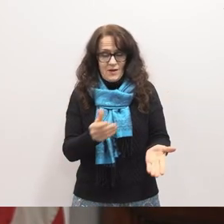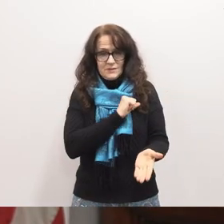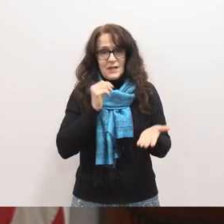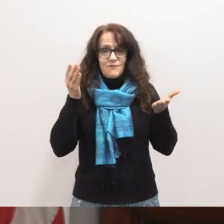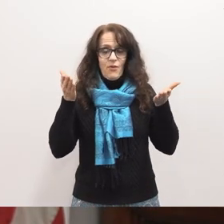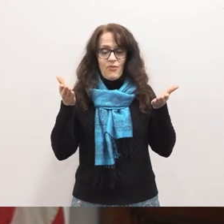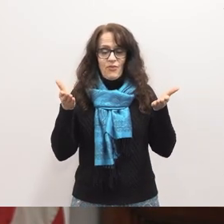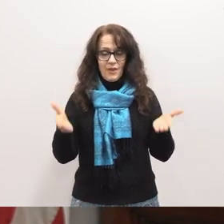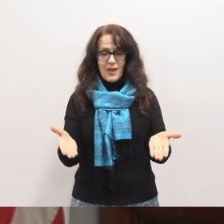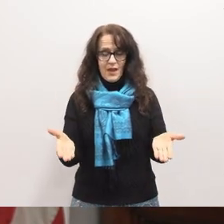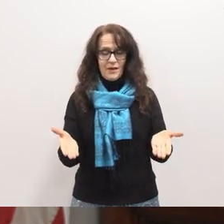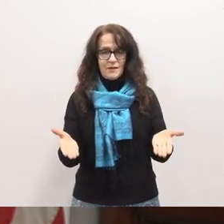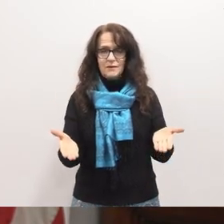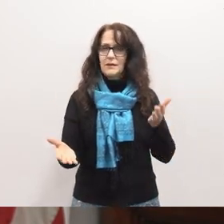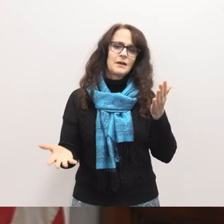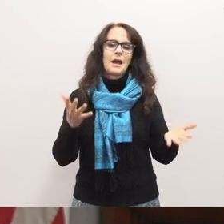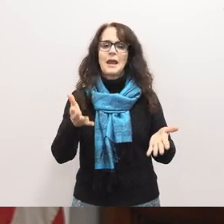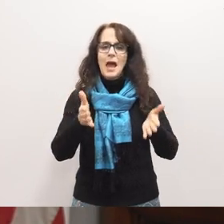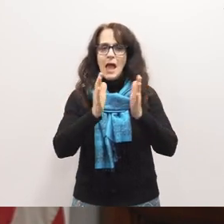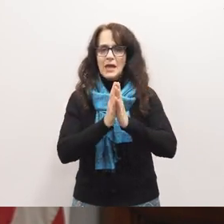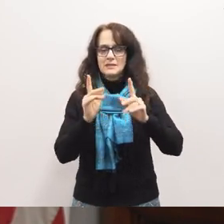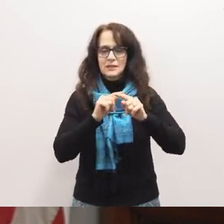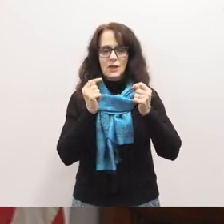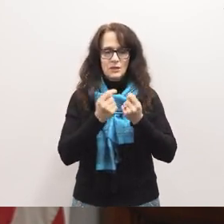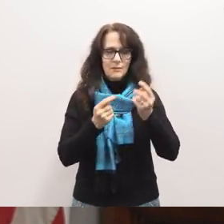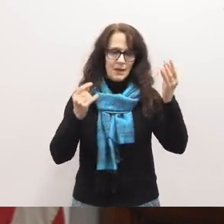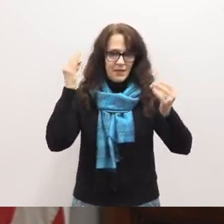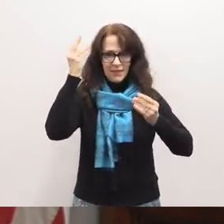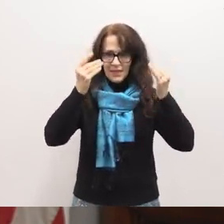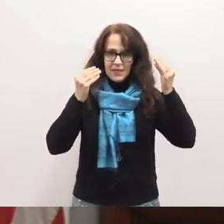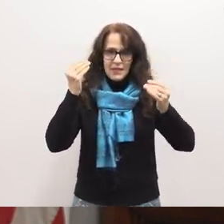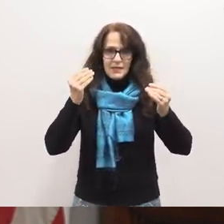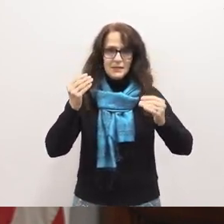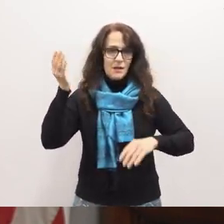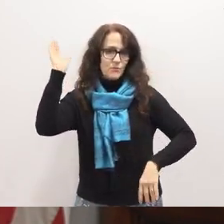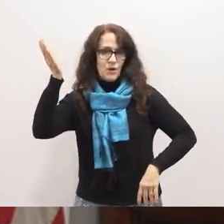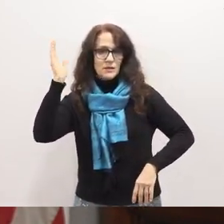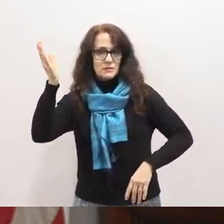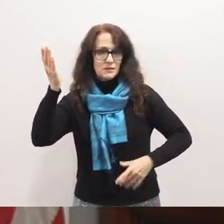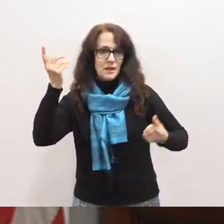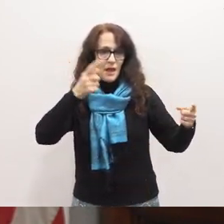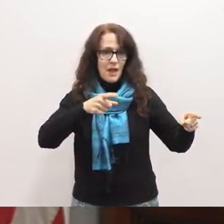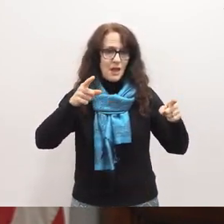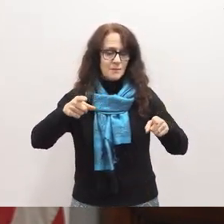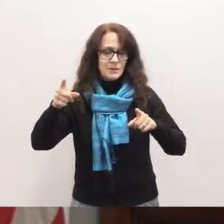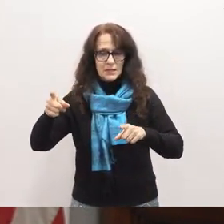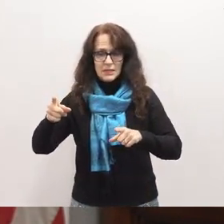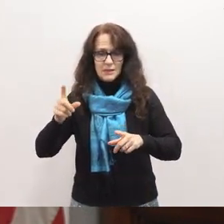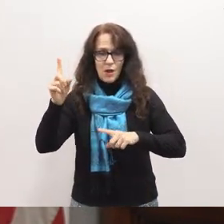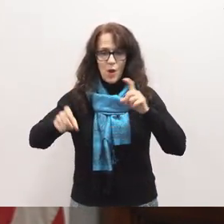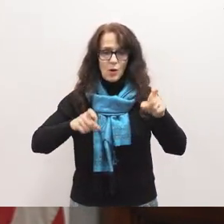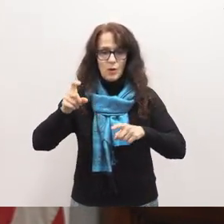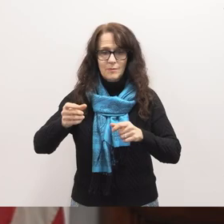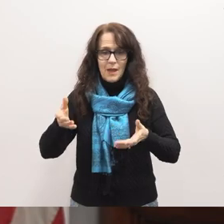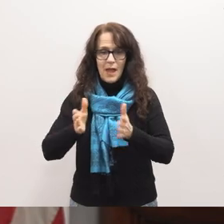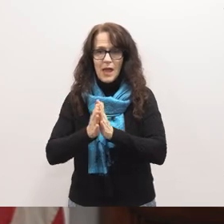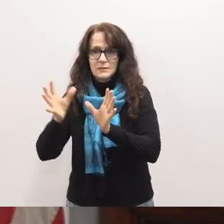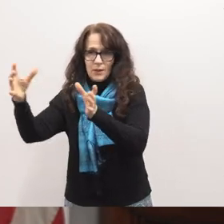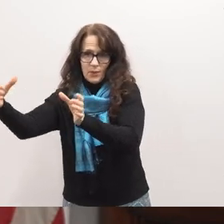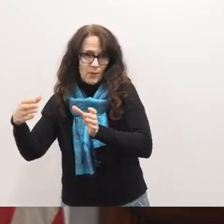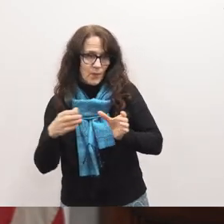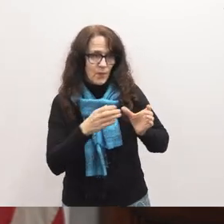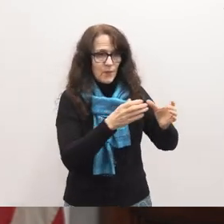there, just kind of asking our team to rethink while presentations are going on, while questions are being asked, that we could